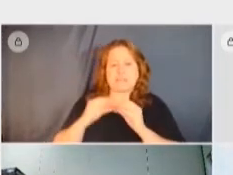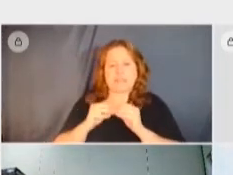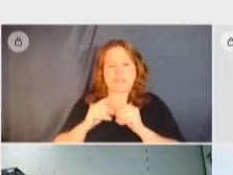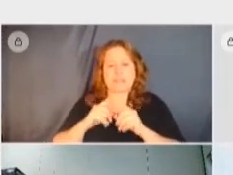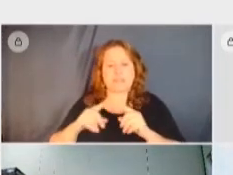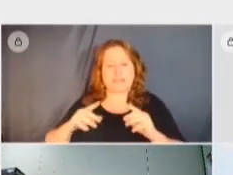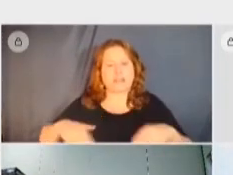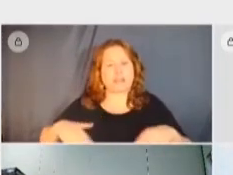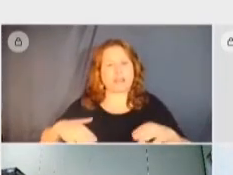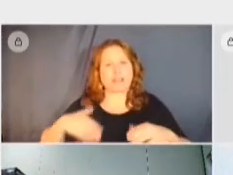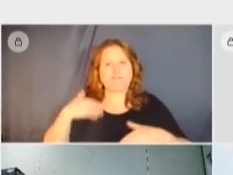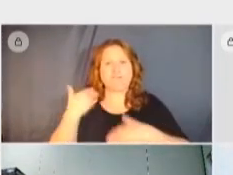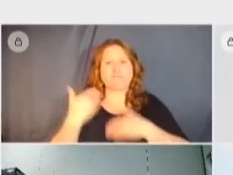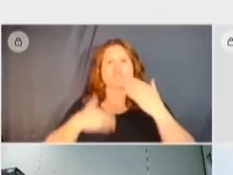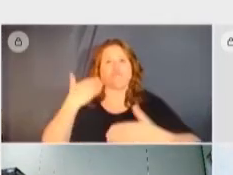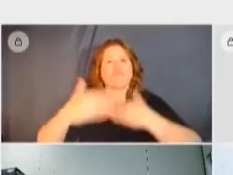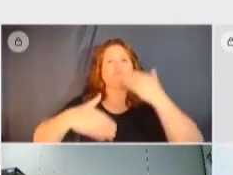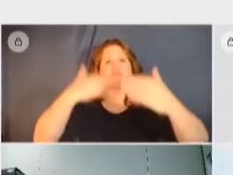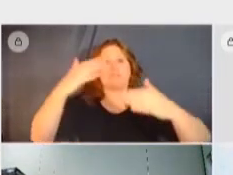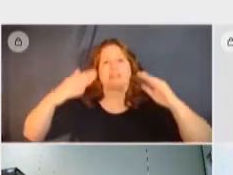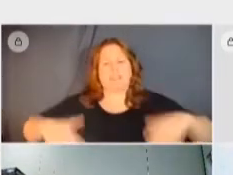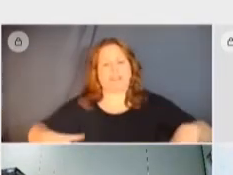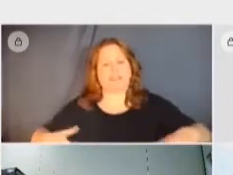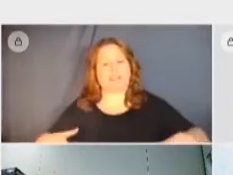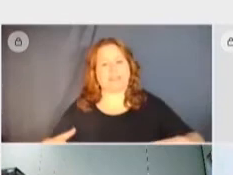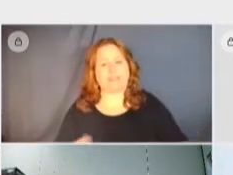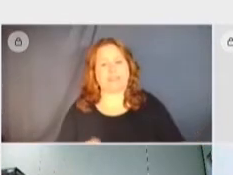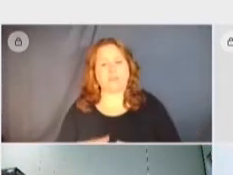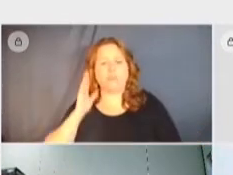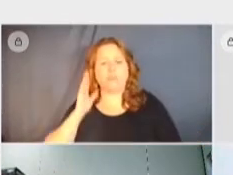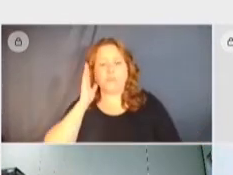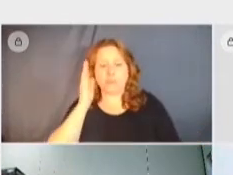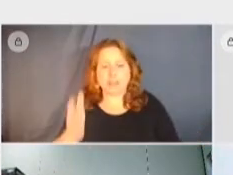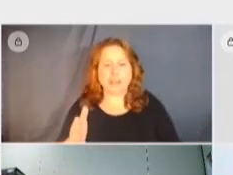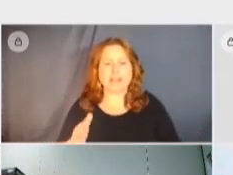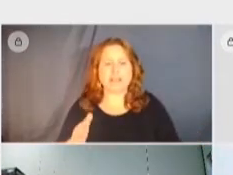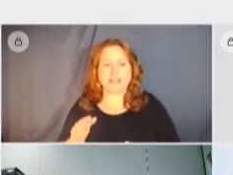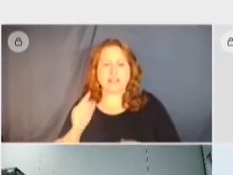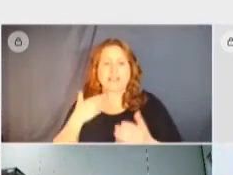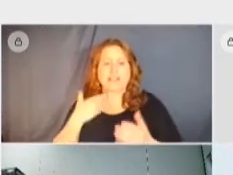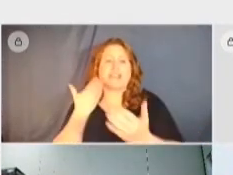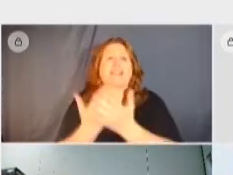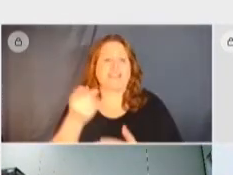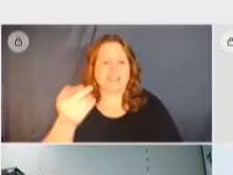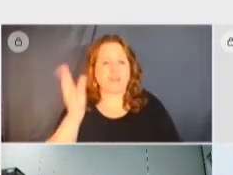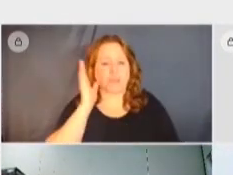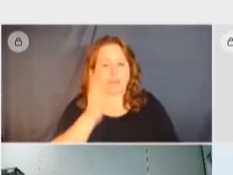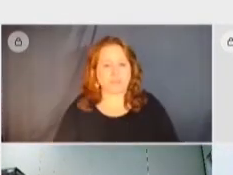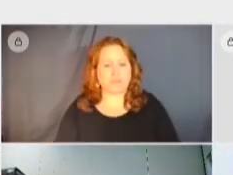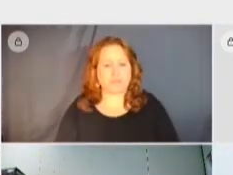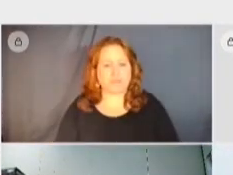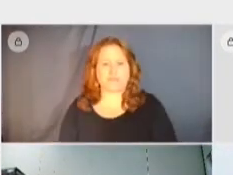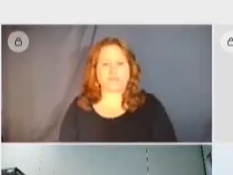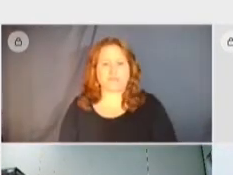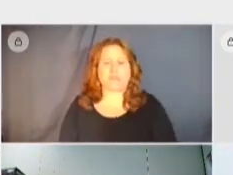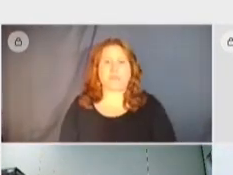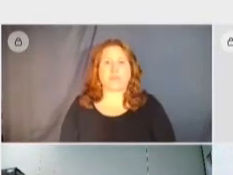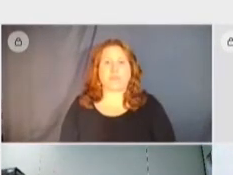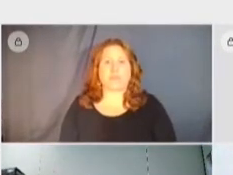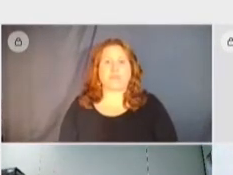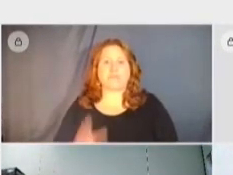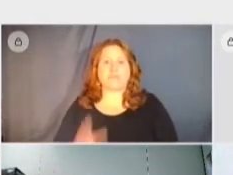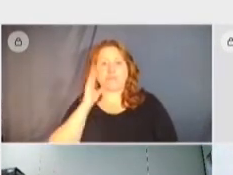start somewhere. So we've continued to have conversations with the executive chamber and Office of